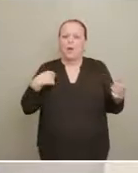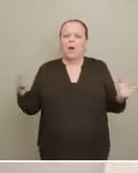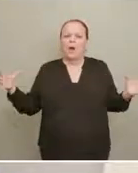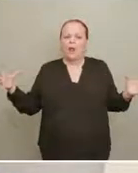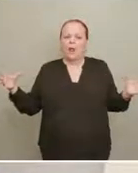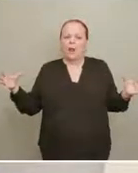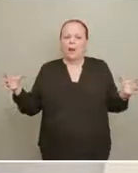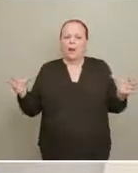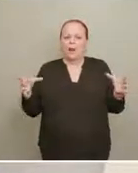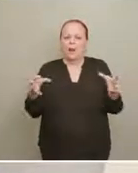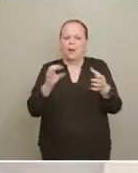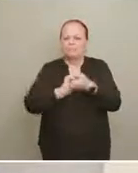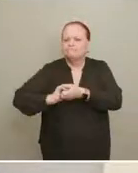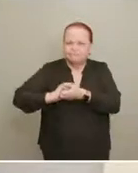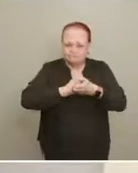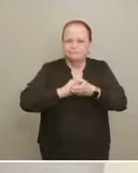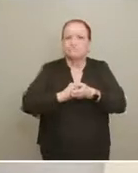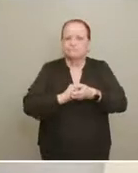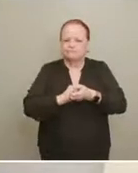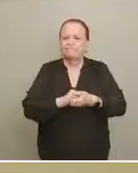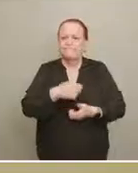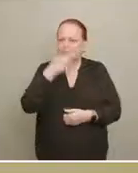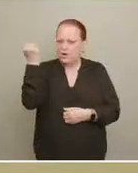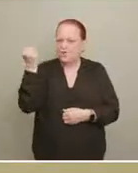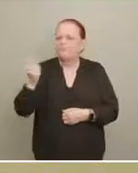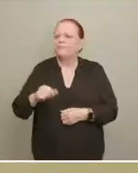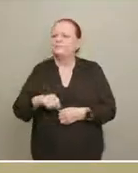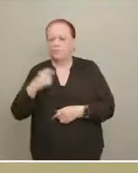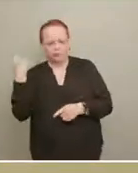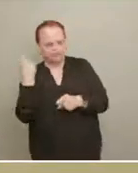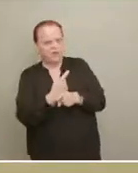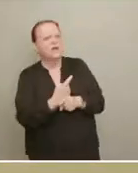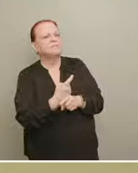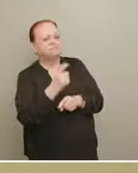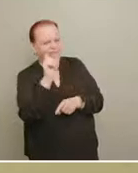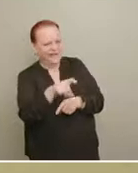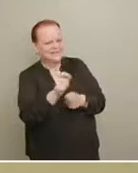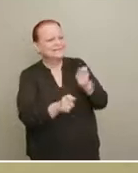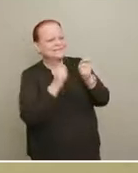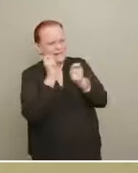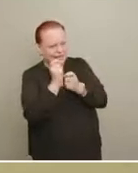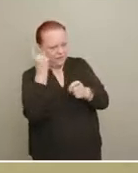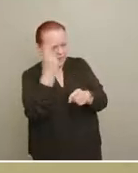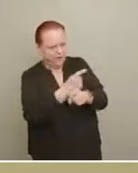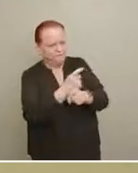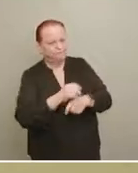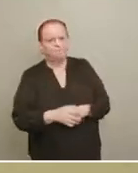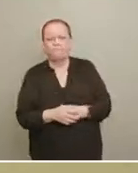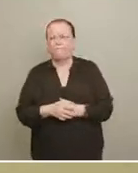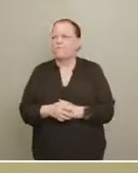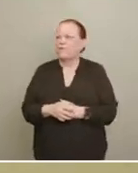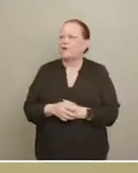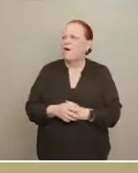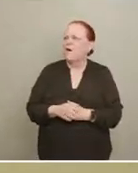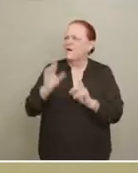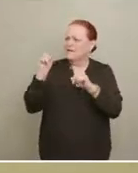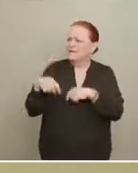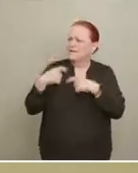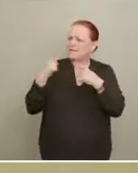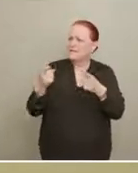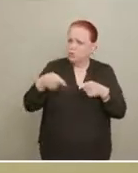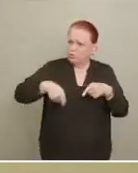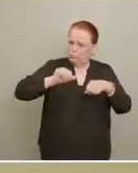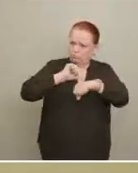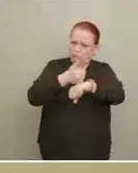That's exactly right. Well, let's look at the horizon. I think you, since opening, almost been at capacity